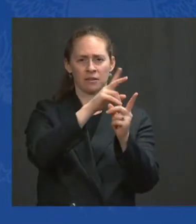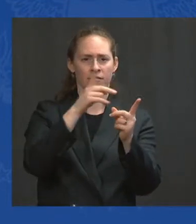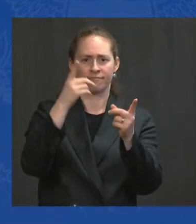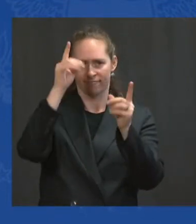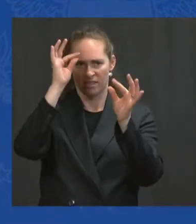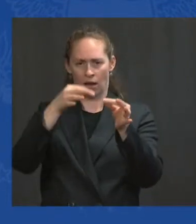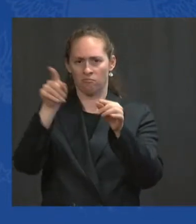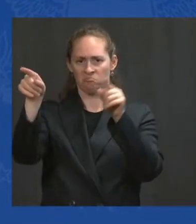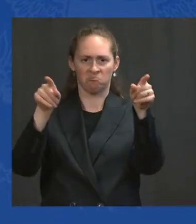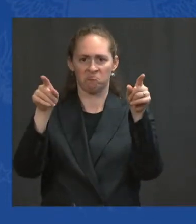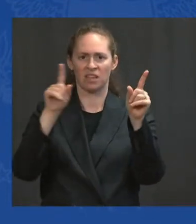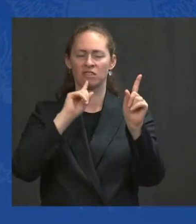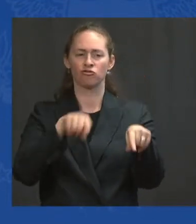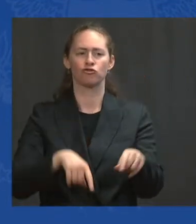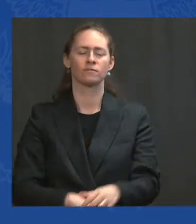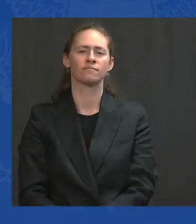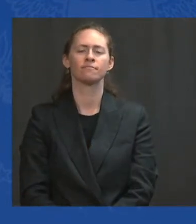Fauci?